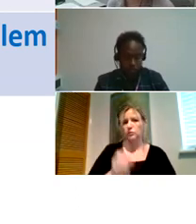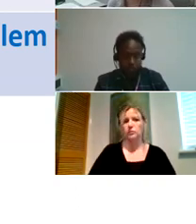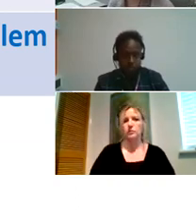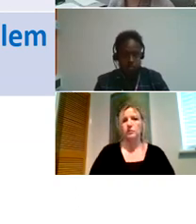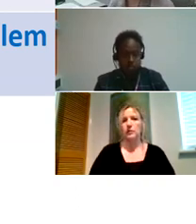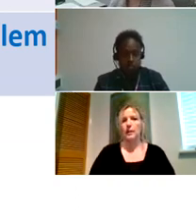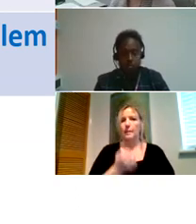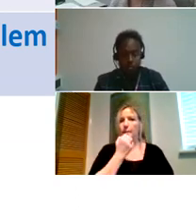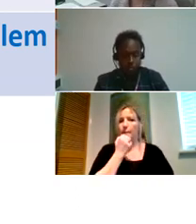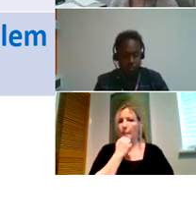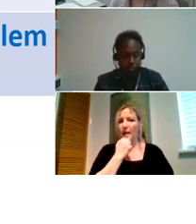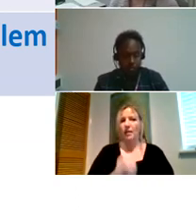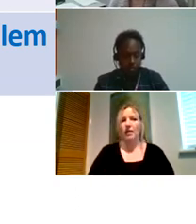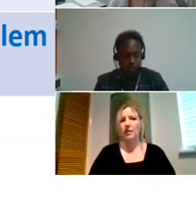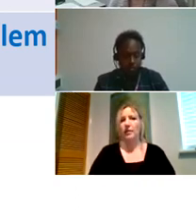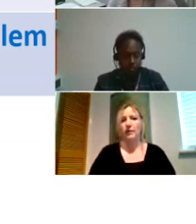as well.